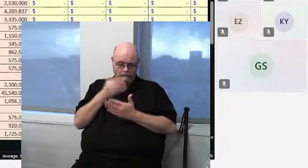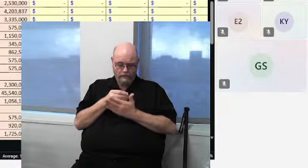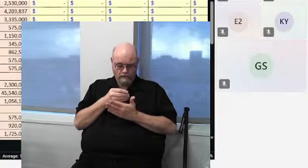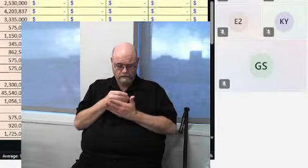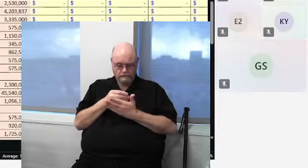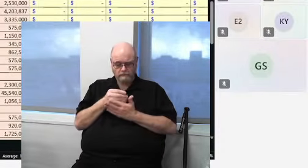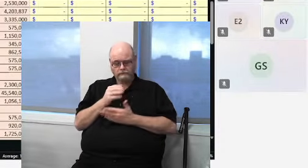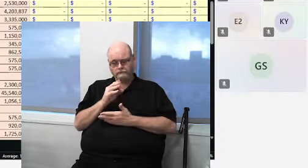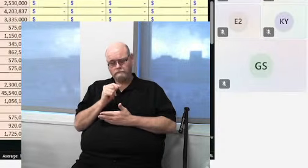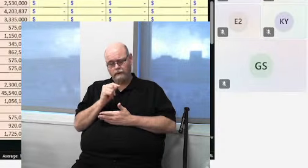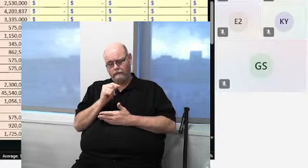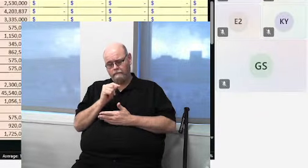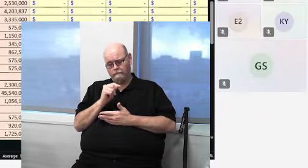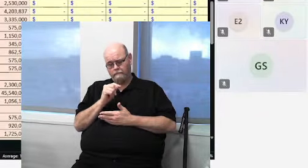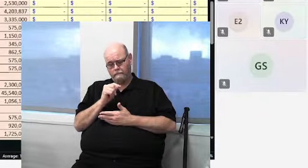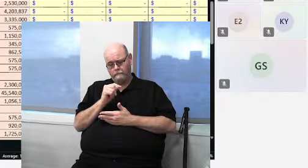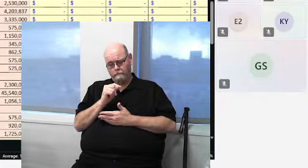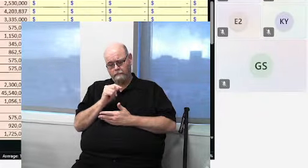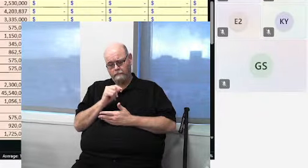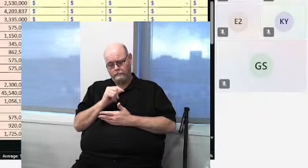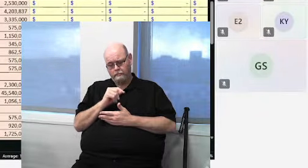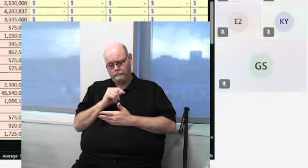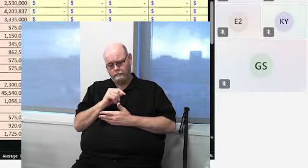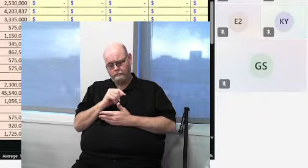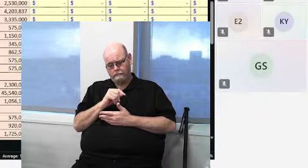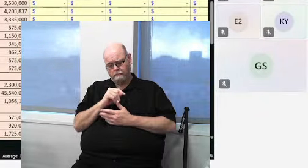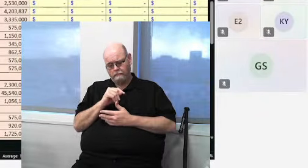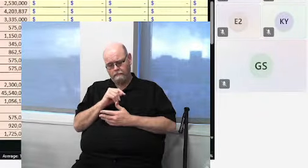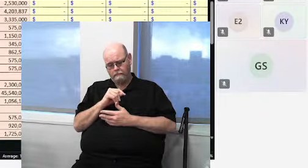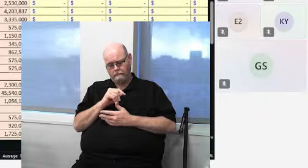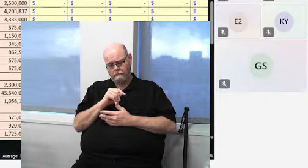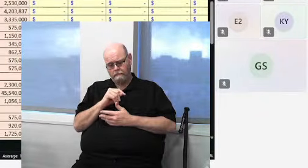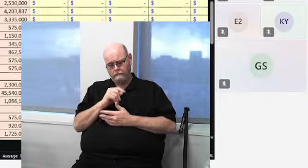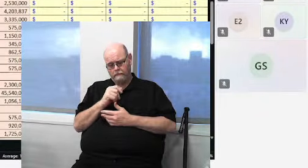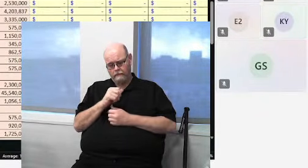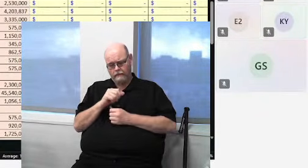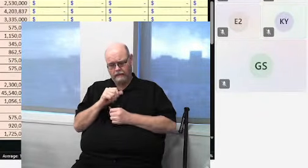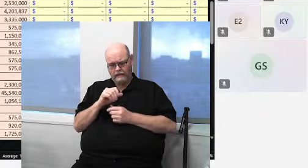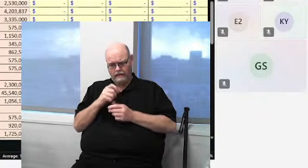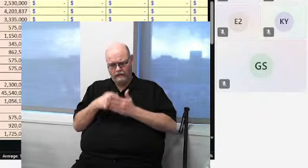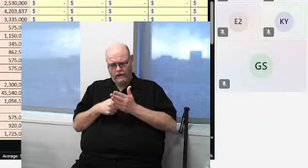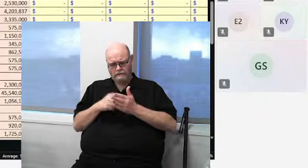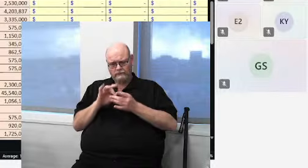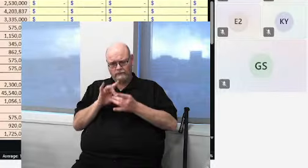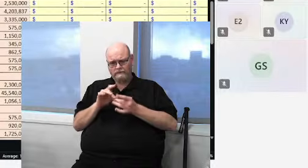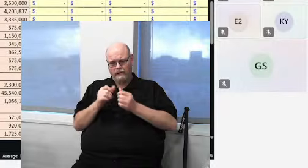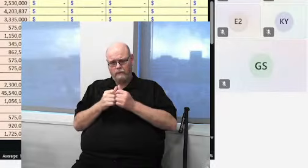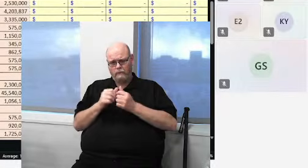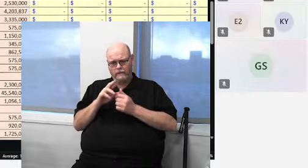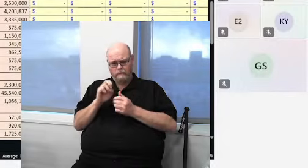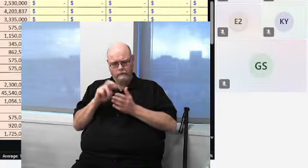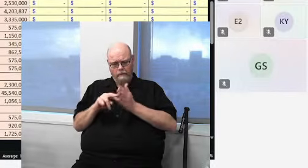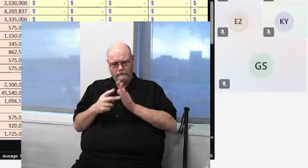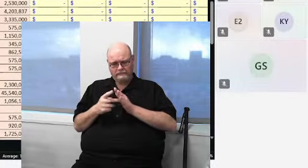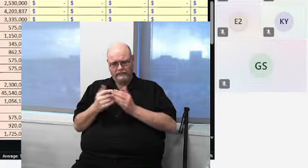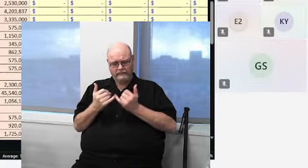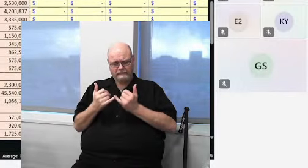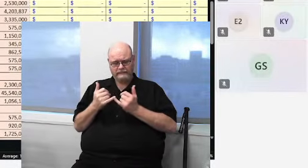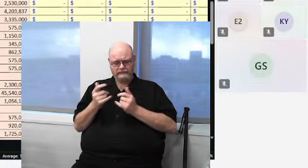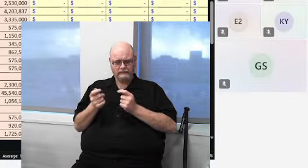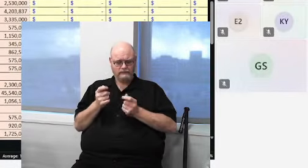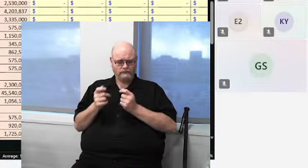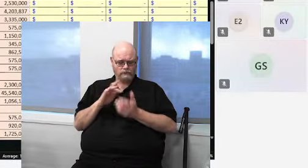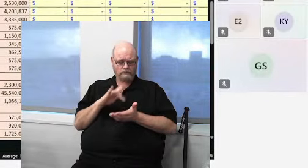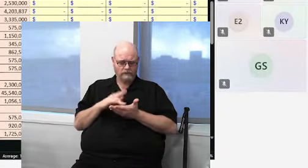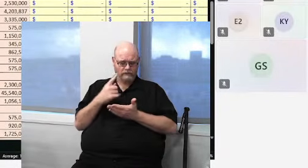federally funded, but then is there cost associated with repurposing the